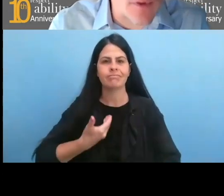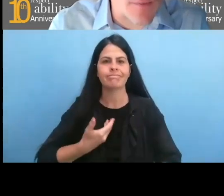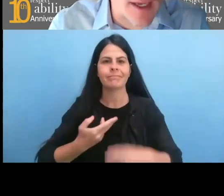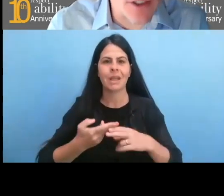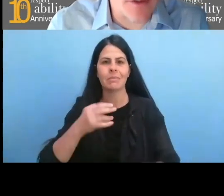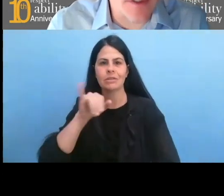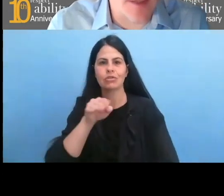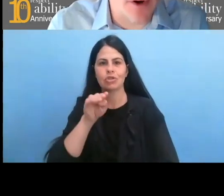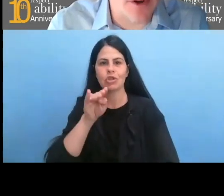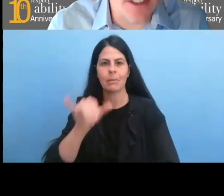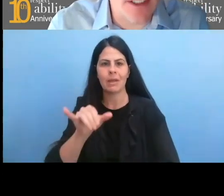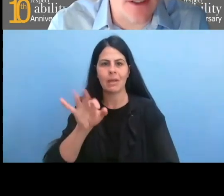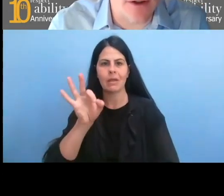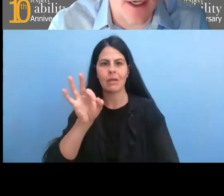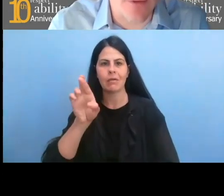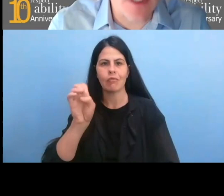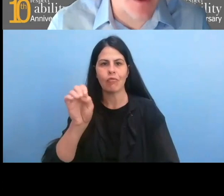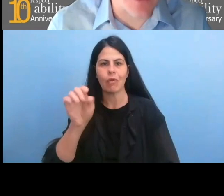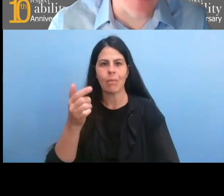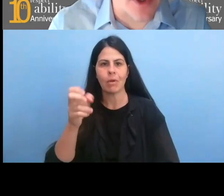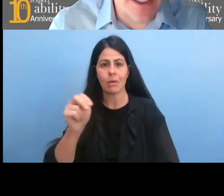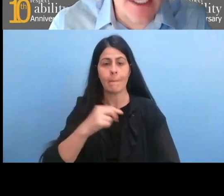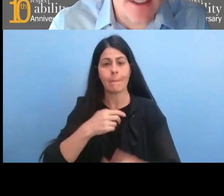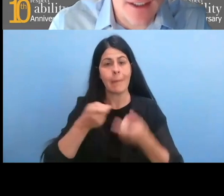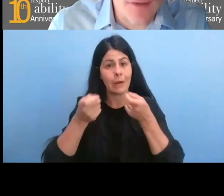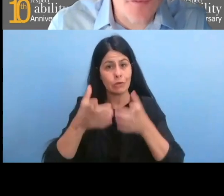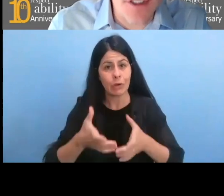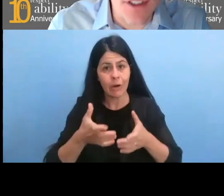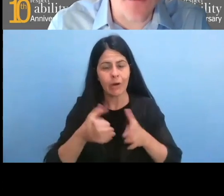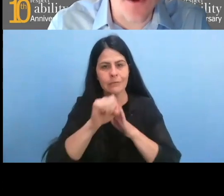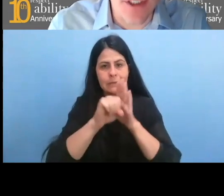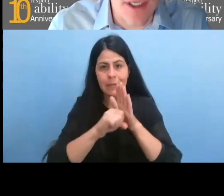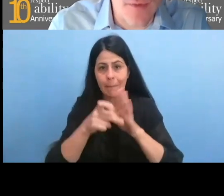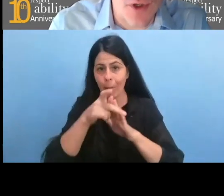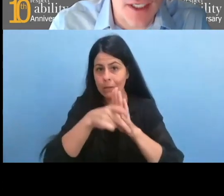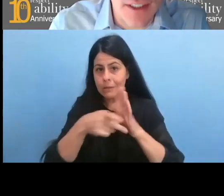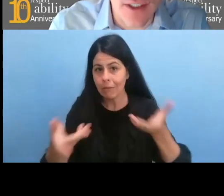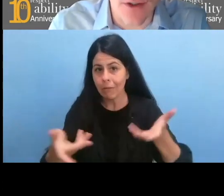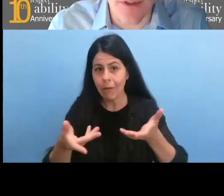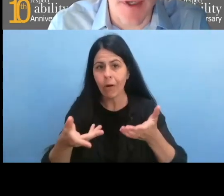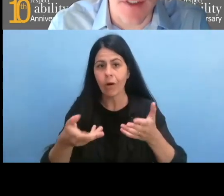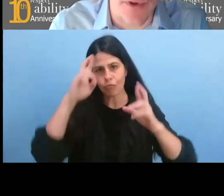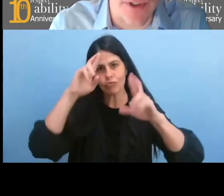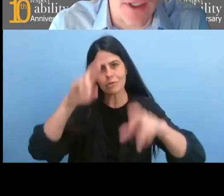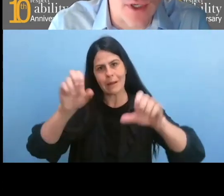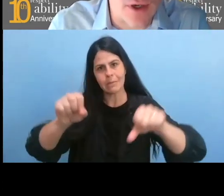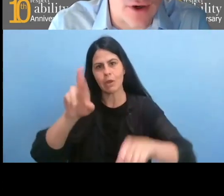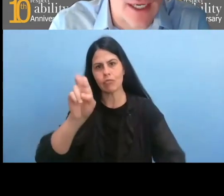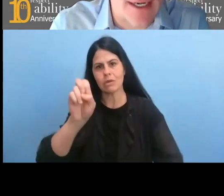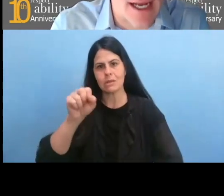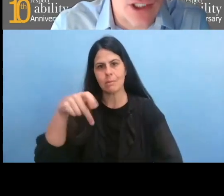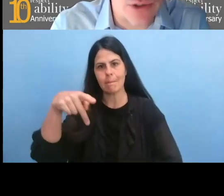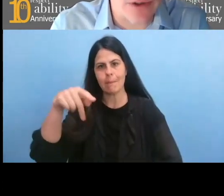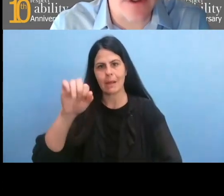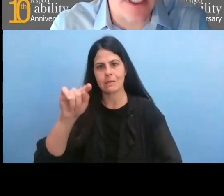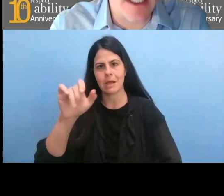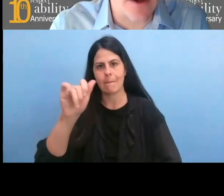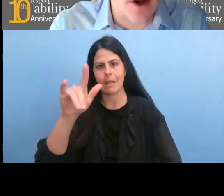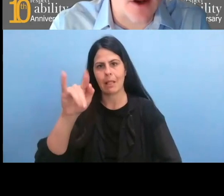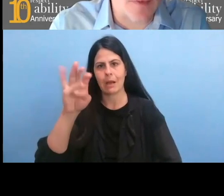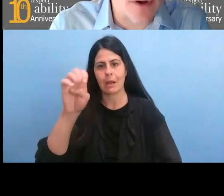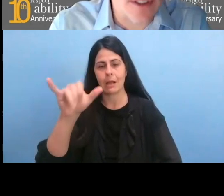I am the manager of state policy here at RespectAbility. If this is your first time joining us here at RespectAbility, we are a